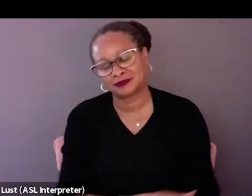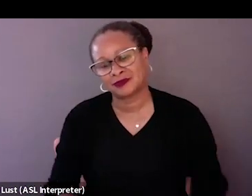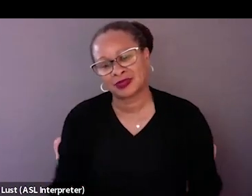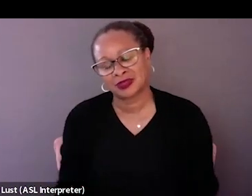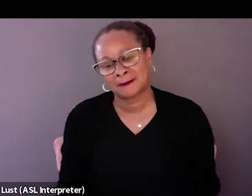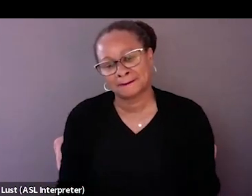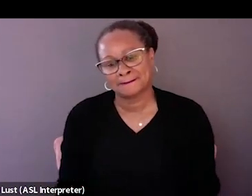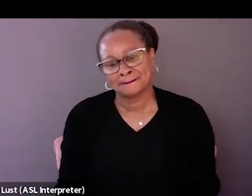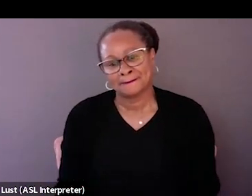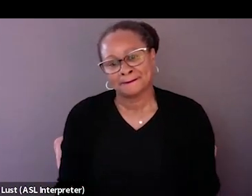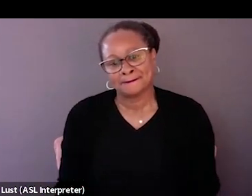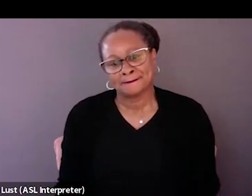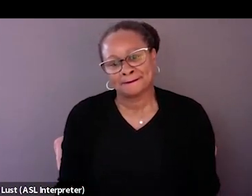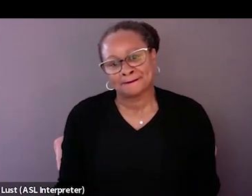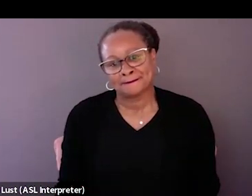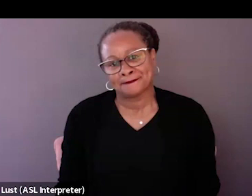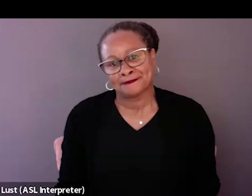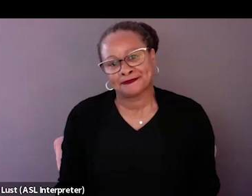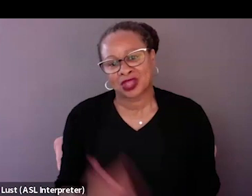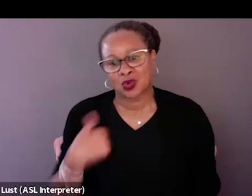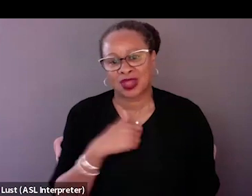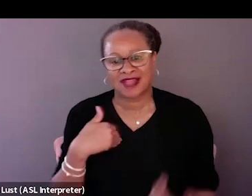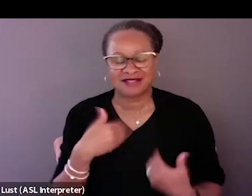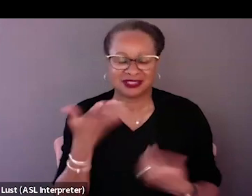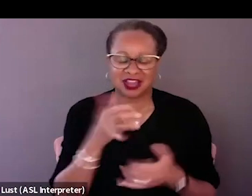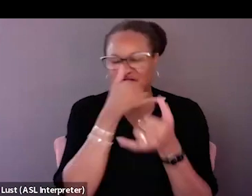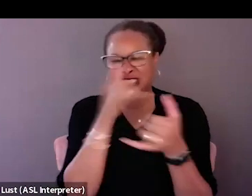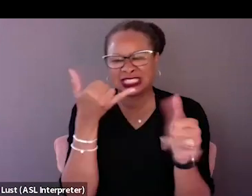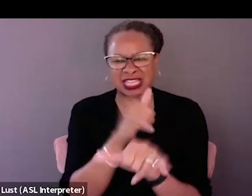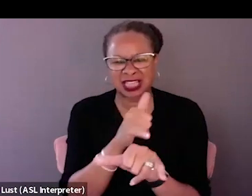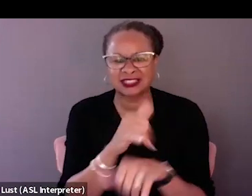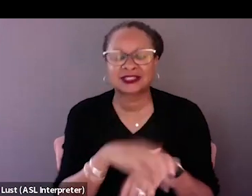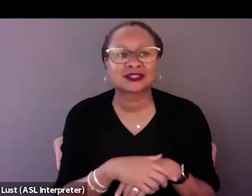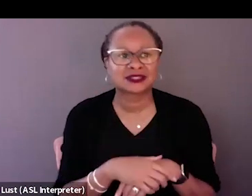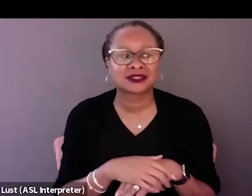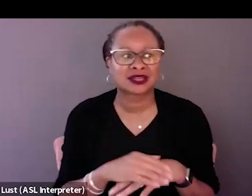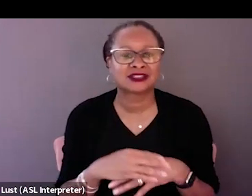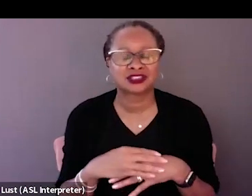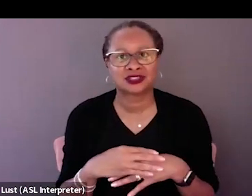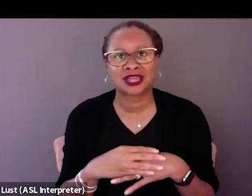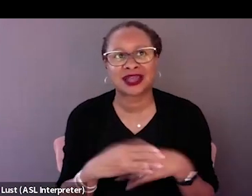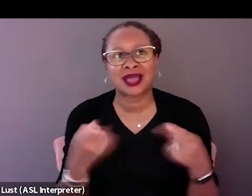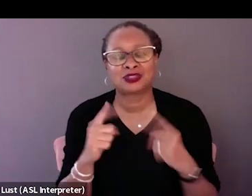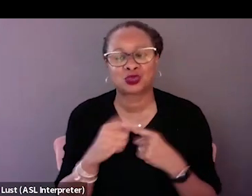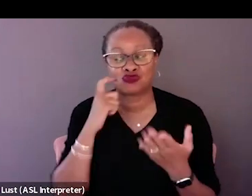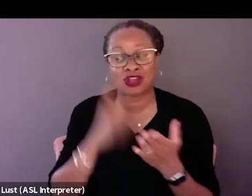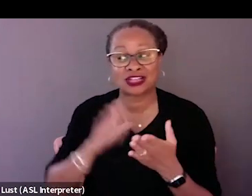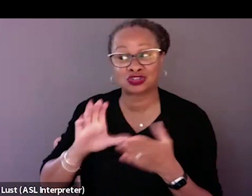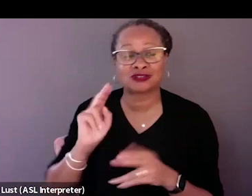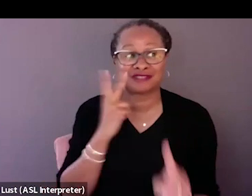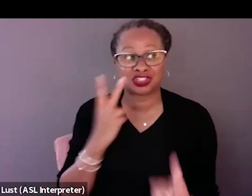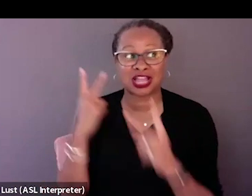there's this sort of ridiculousness that comes from like acknowledging your nostalgia. I mean, I feel like we've heard this